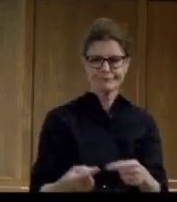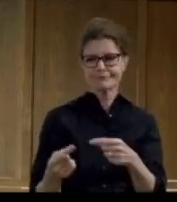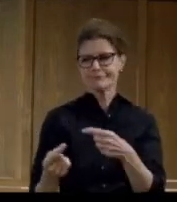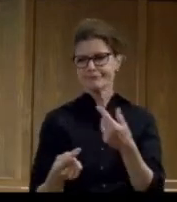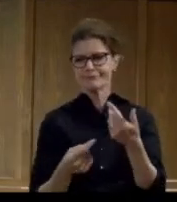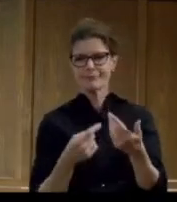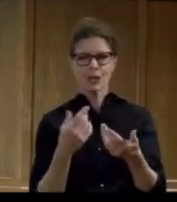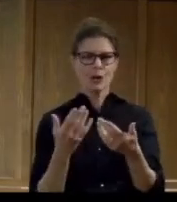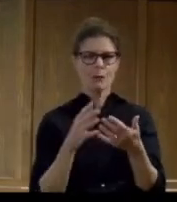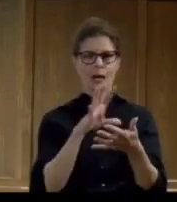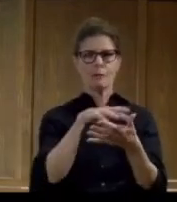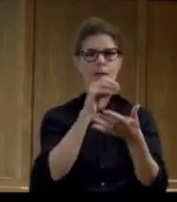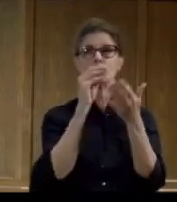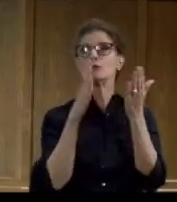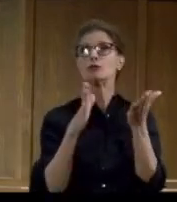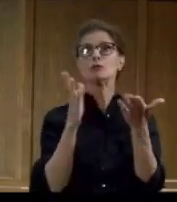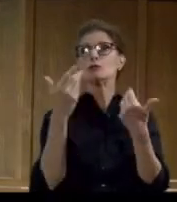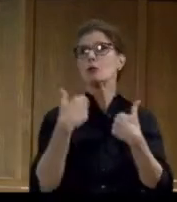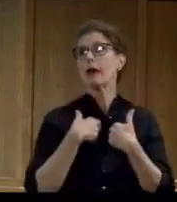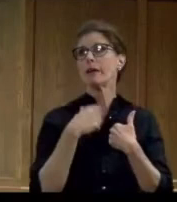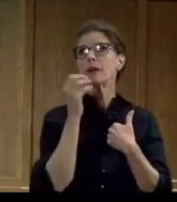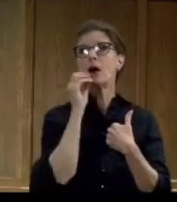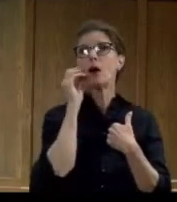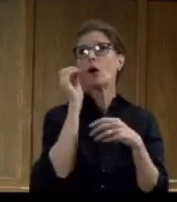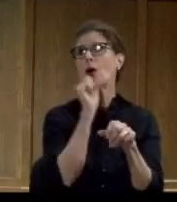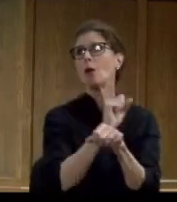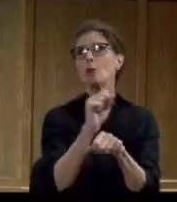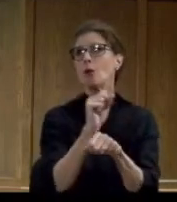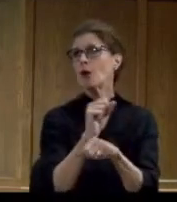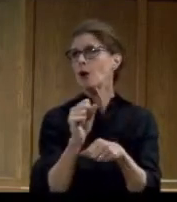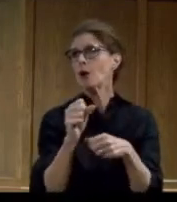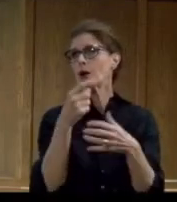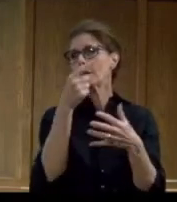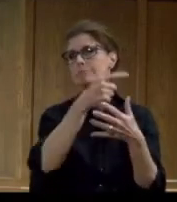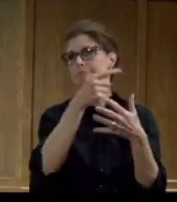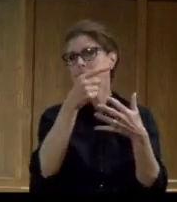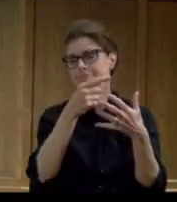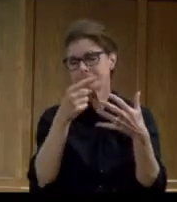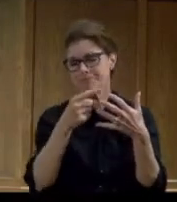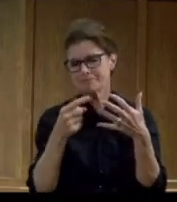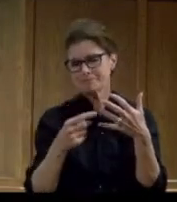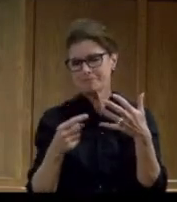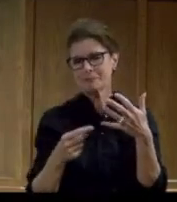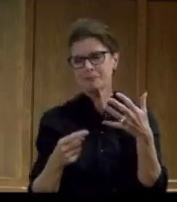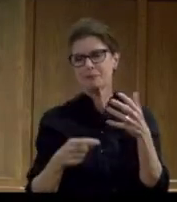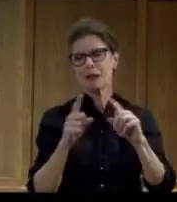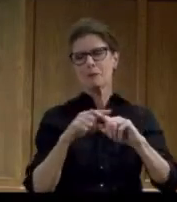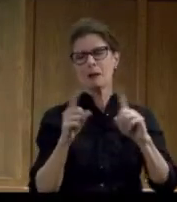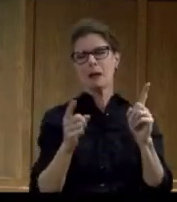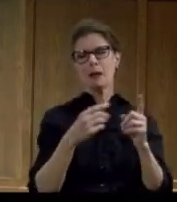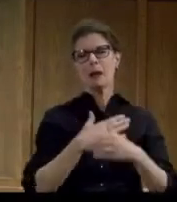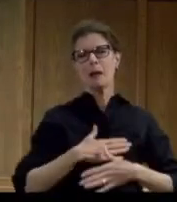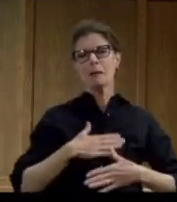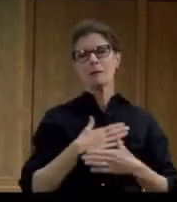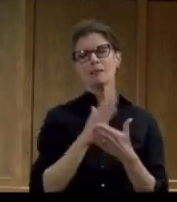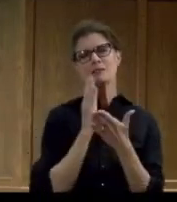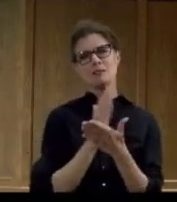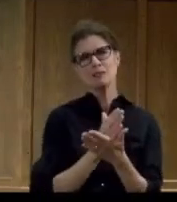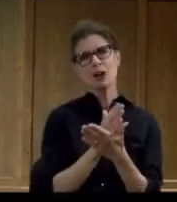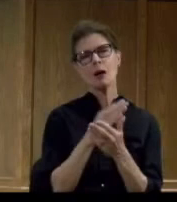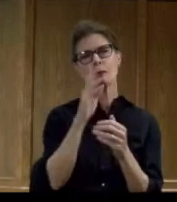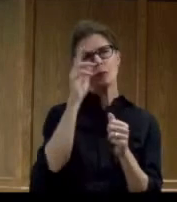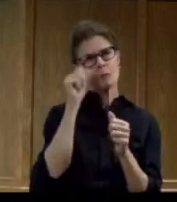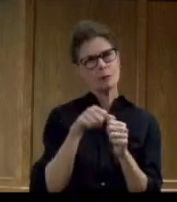or maybe students, you have homework to do today that you don't really want to do. But please just pause and remember, your